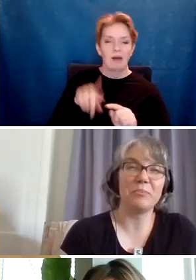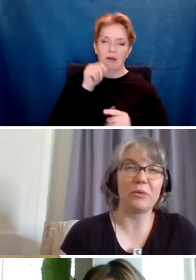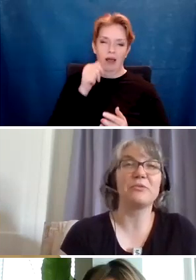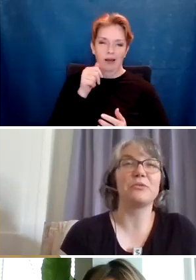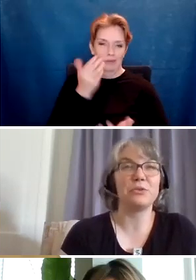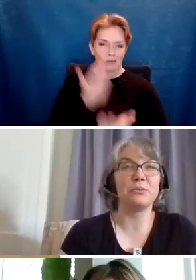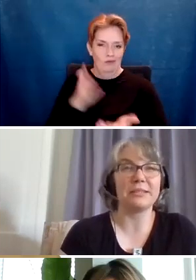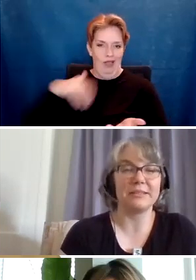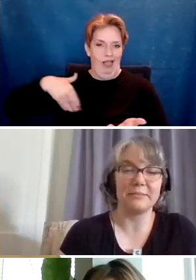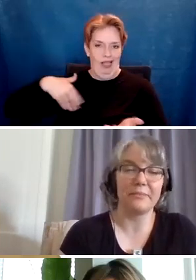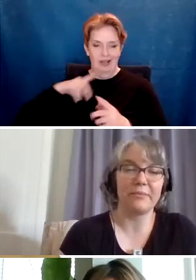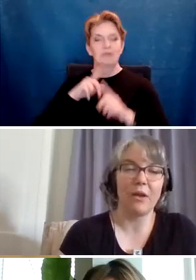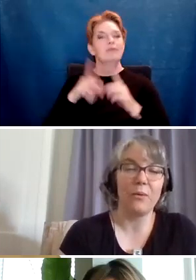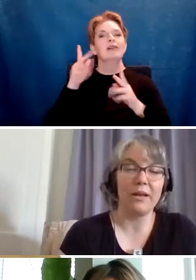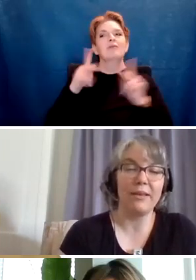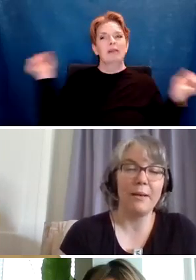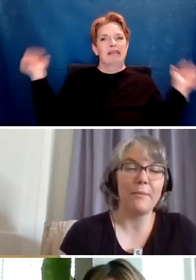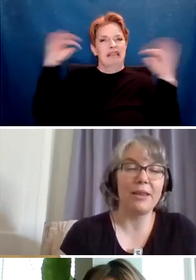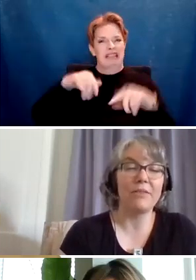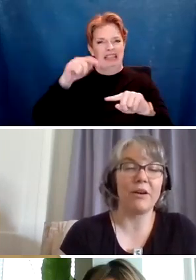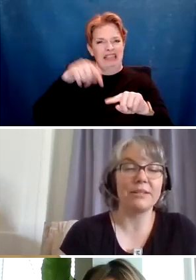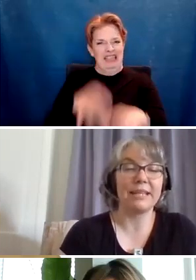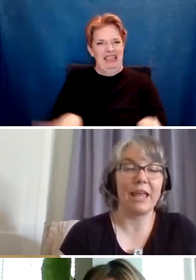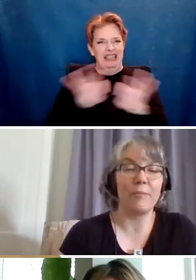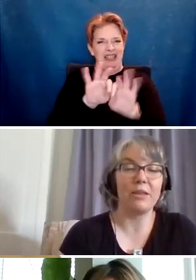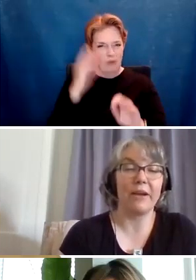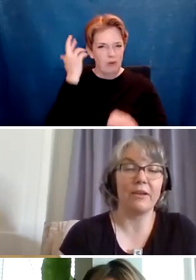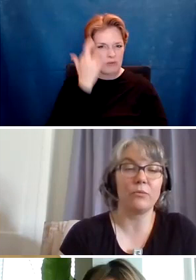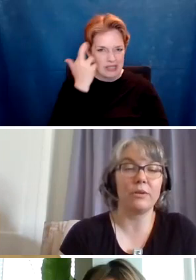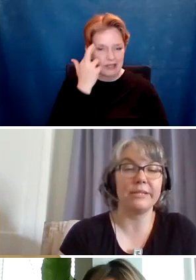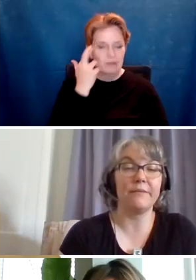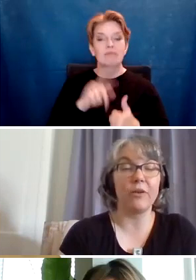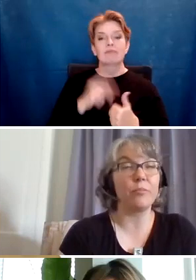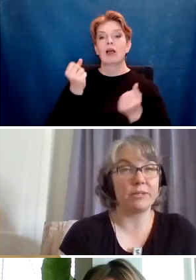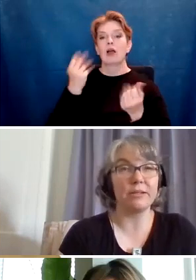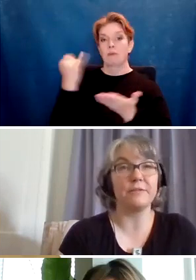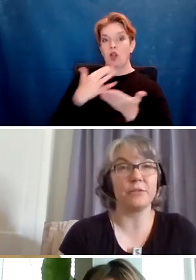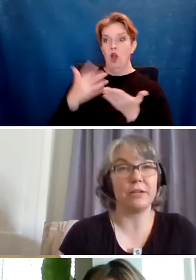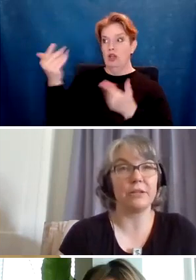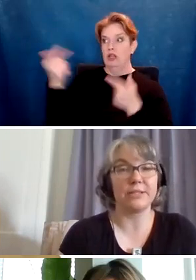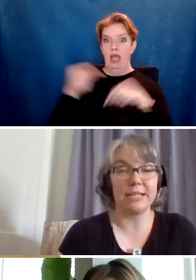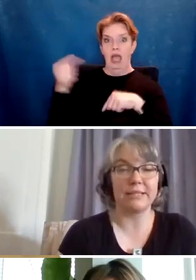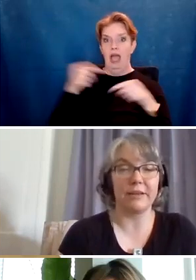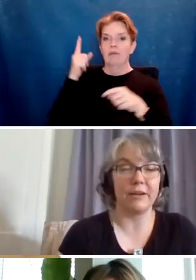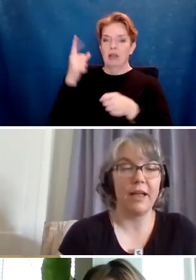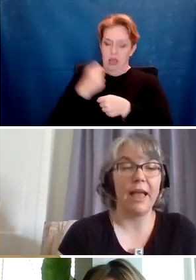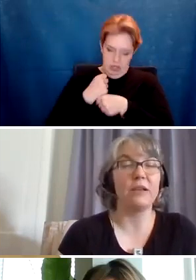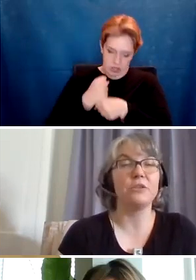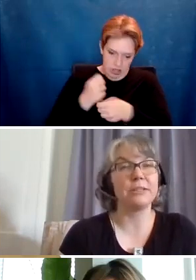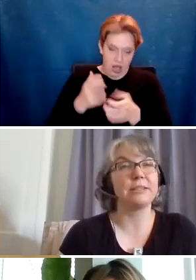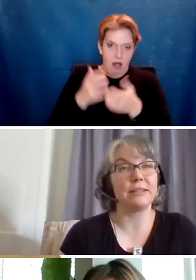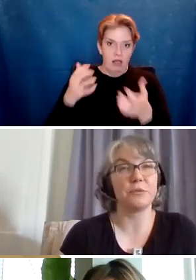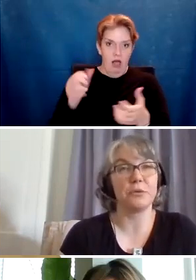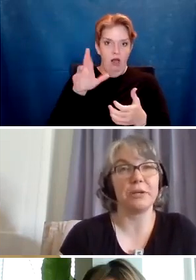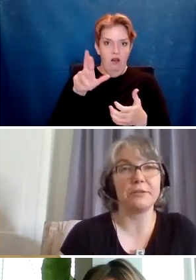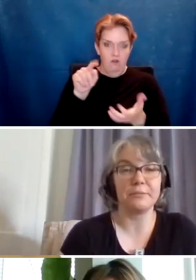retreat was important for 2 reasons. One, many of the artists that Cammie invited were indeed very productive during their stays here and